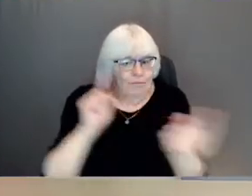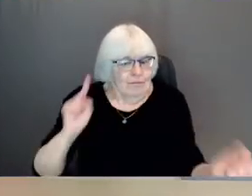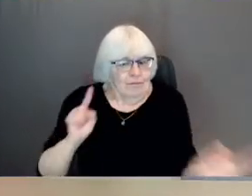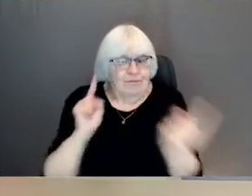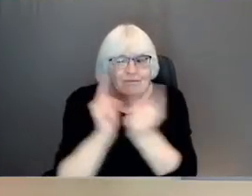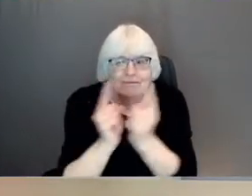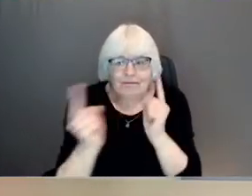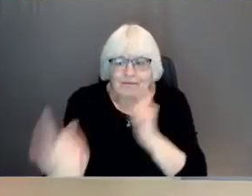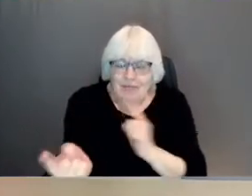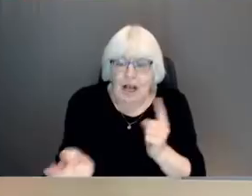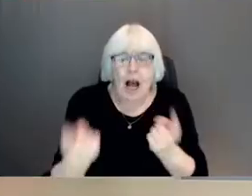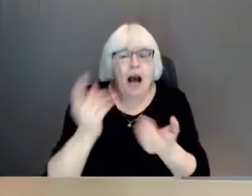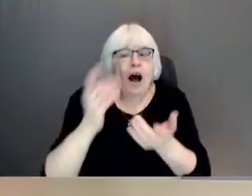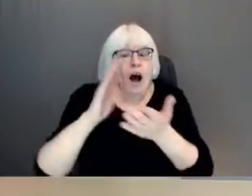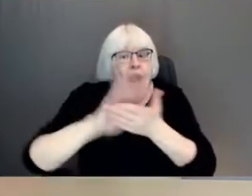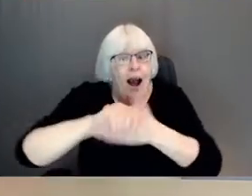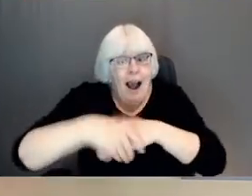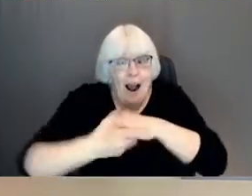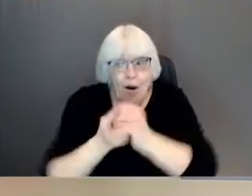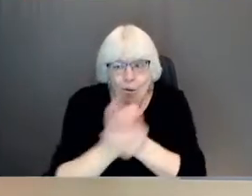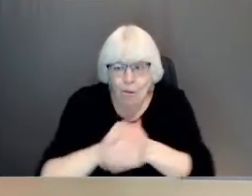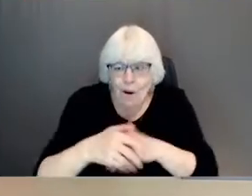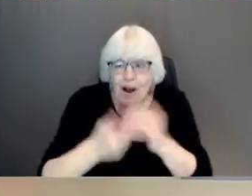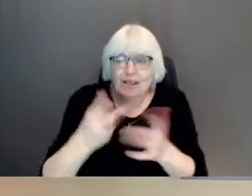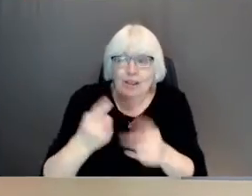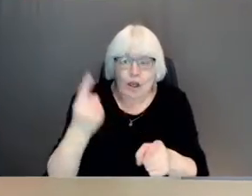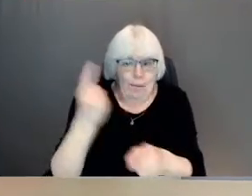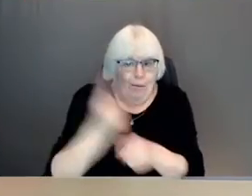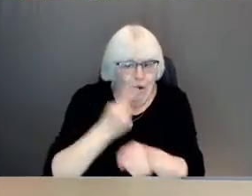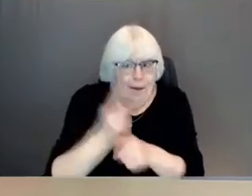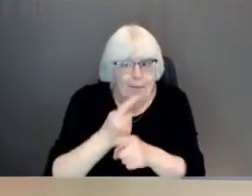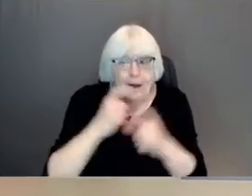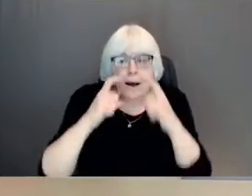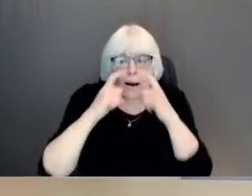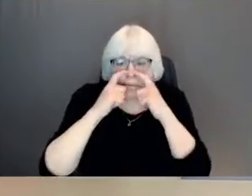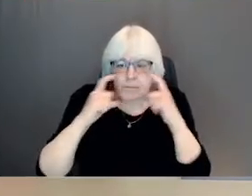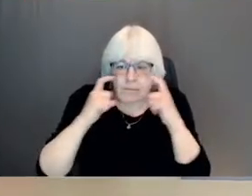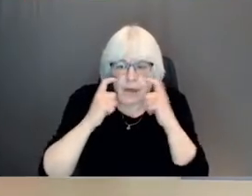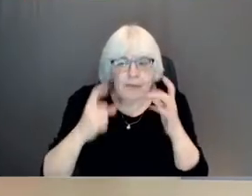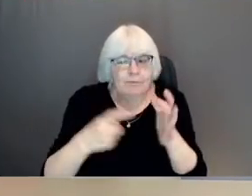and PEI and outside when physical distancing is not possible.